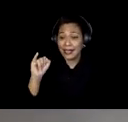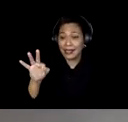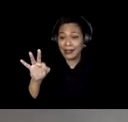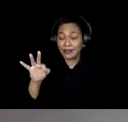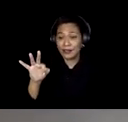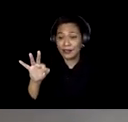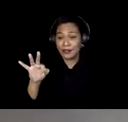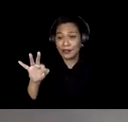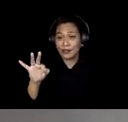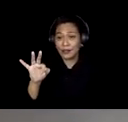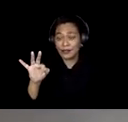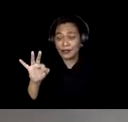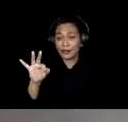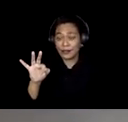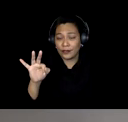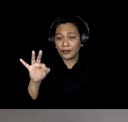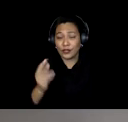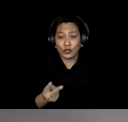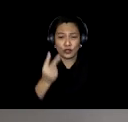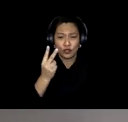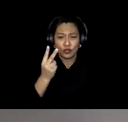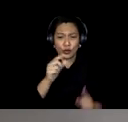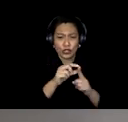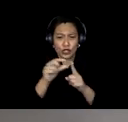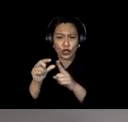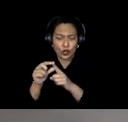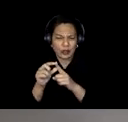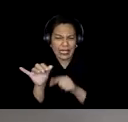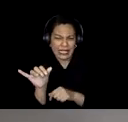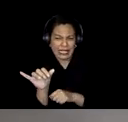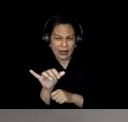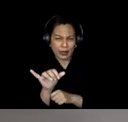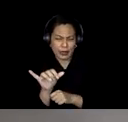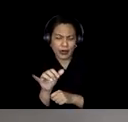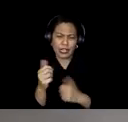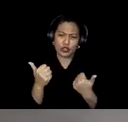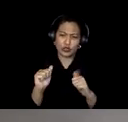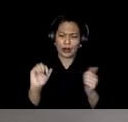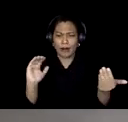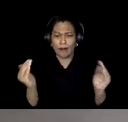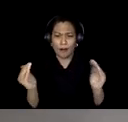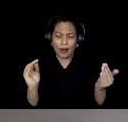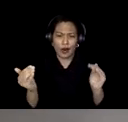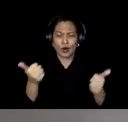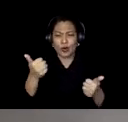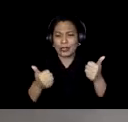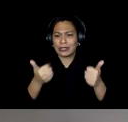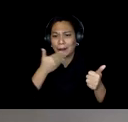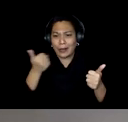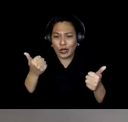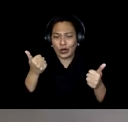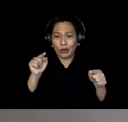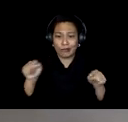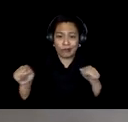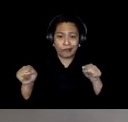very similar search terms and you're trying to figure out like which one of the two is better, you